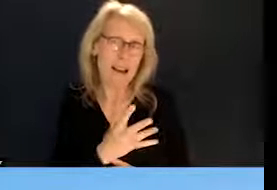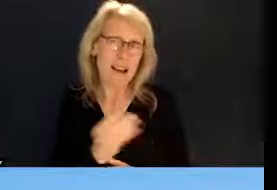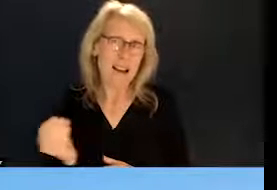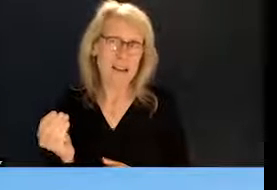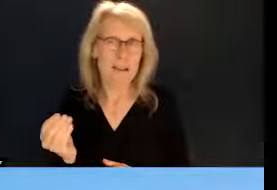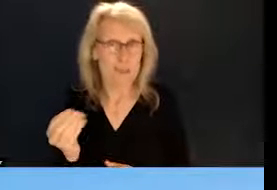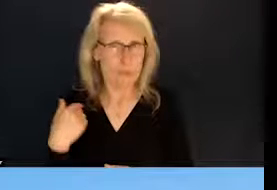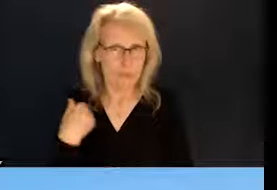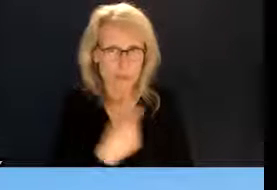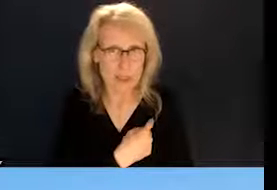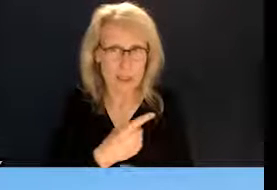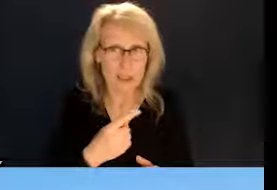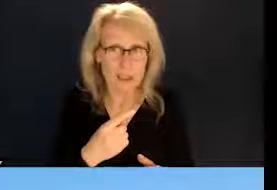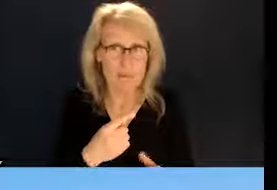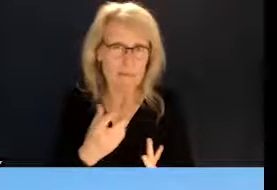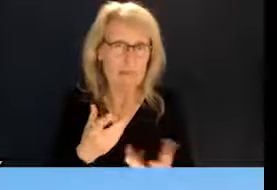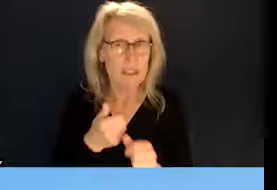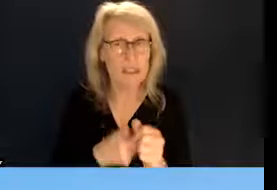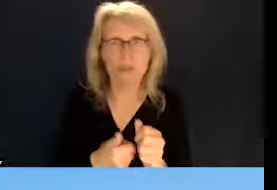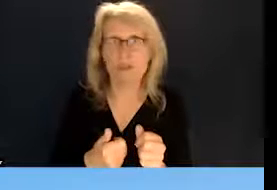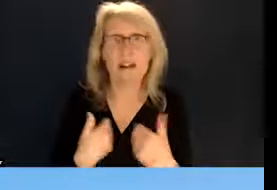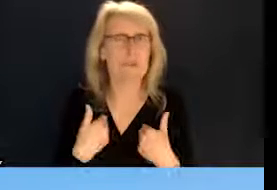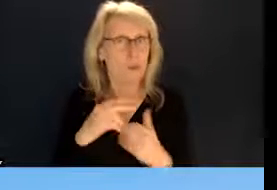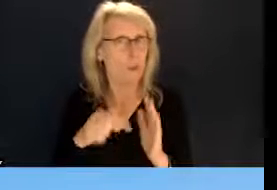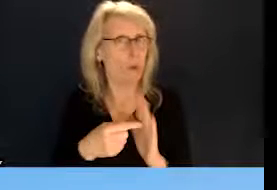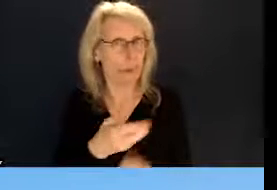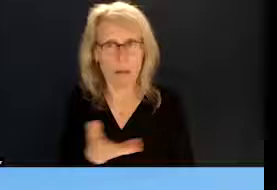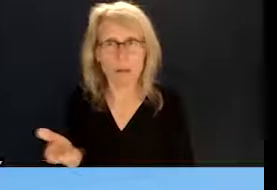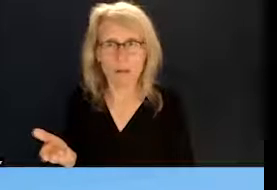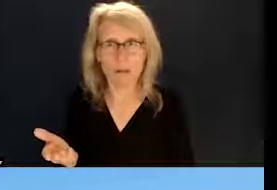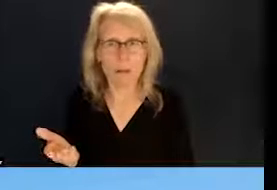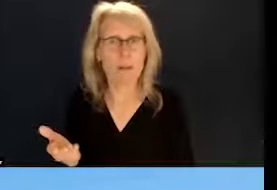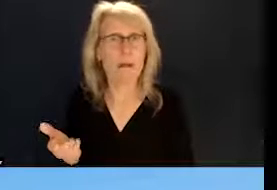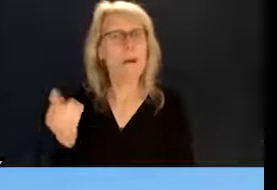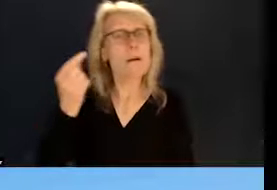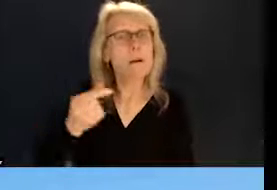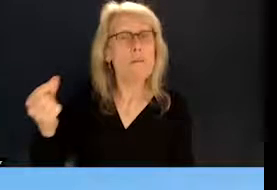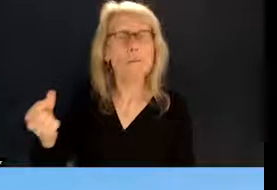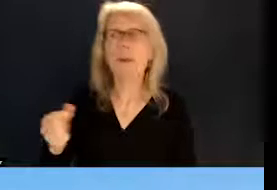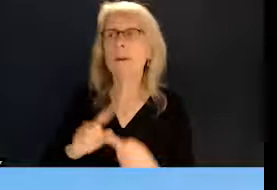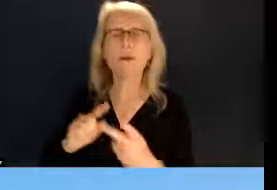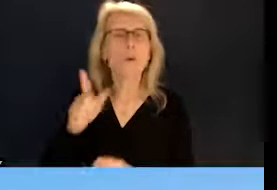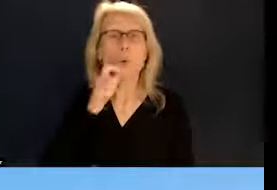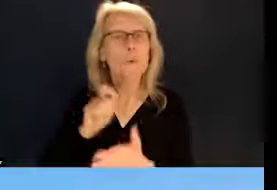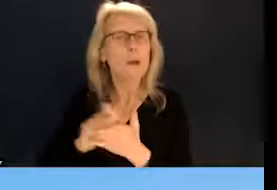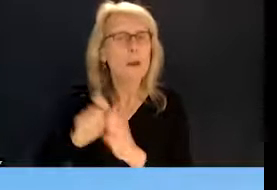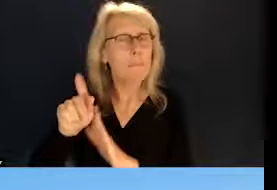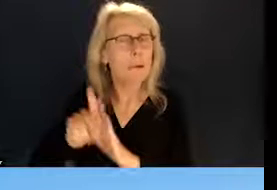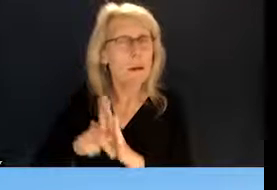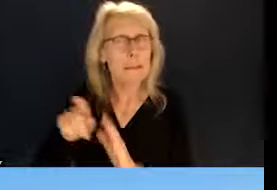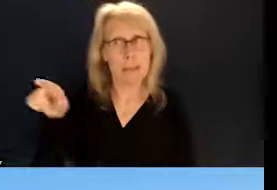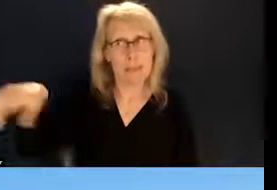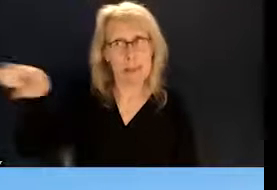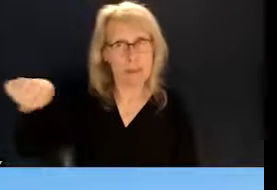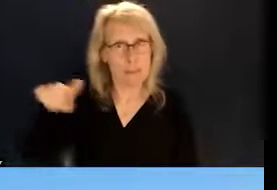of us has, again, a different role to play. So if governance and policy tends to be the biggest way to make those